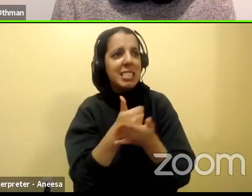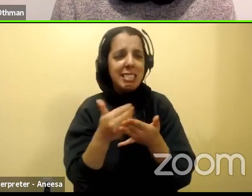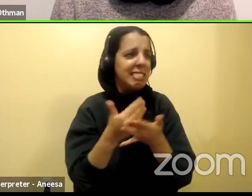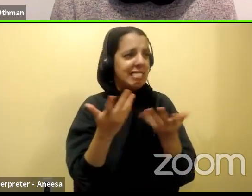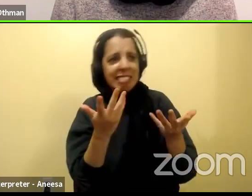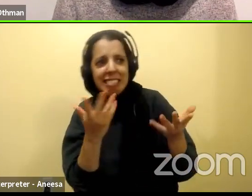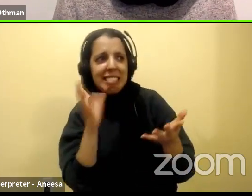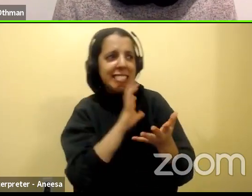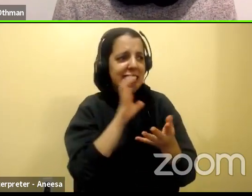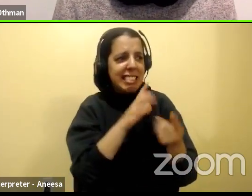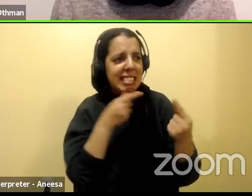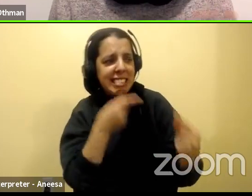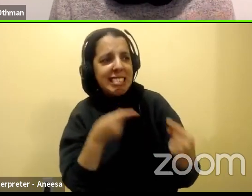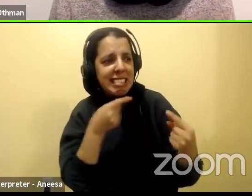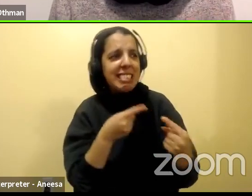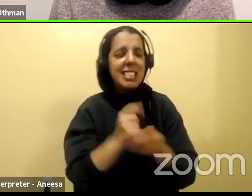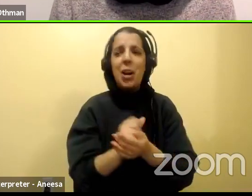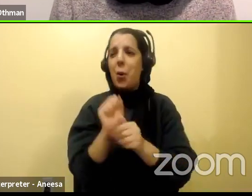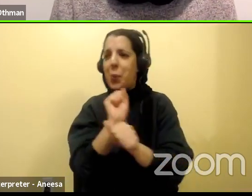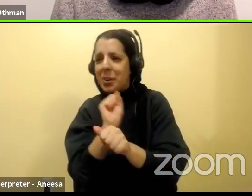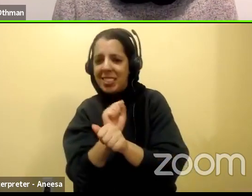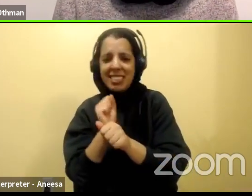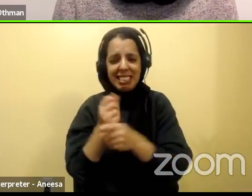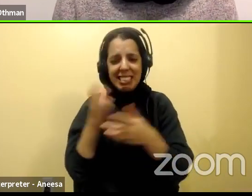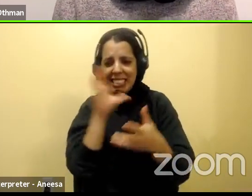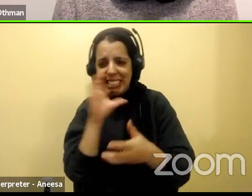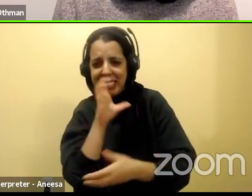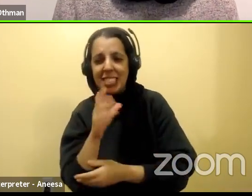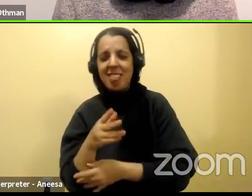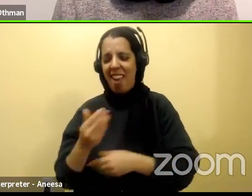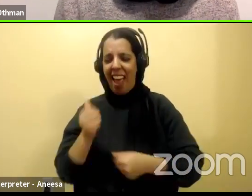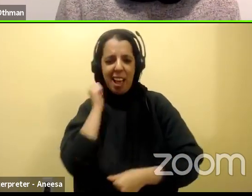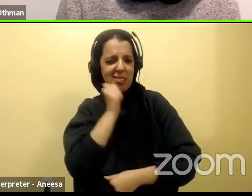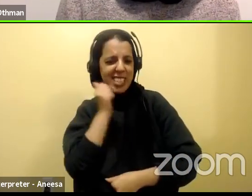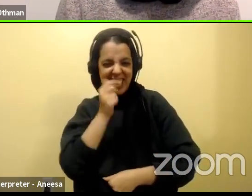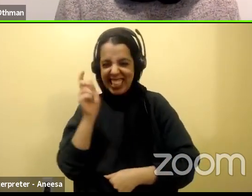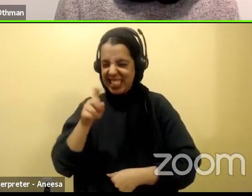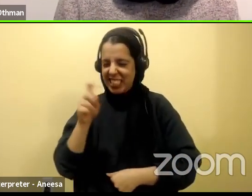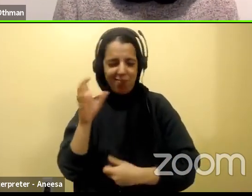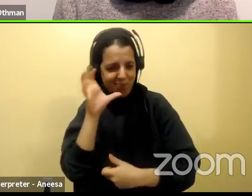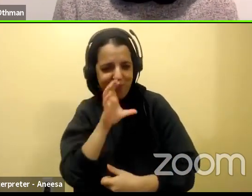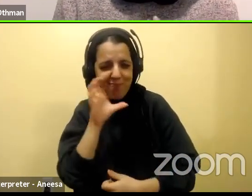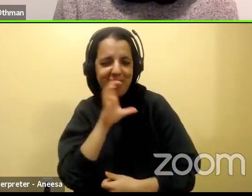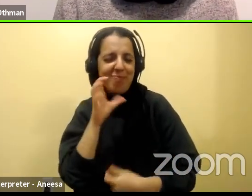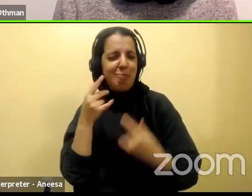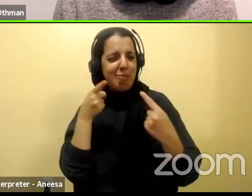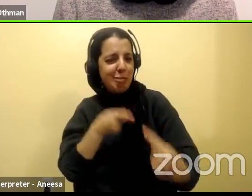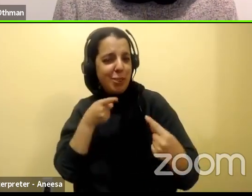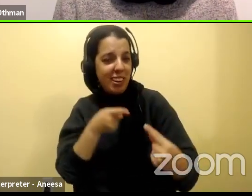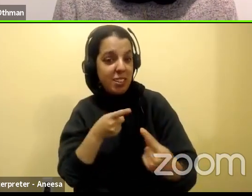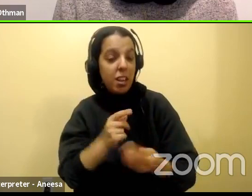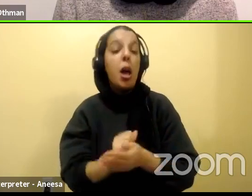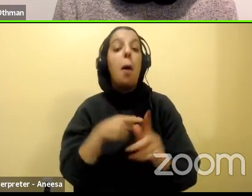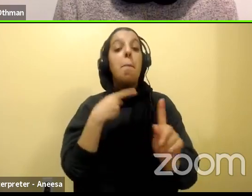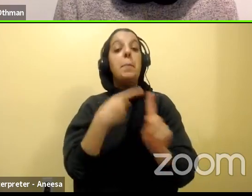work and to provide for the daily necessities of life. And on top of that, we were renting a house that wasn't equipped